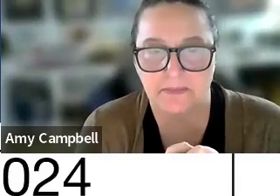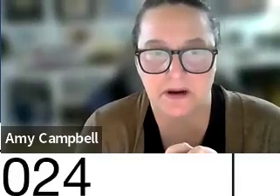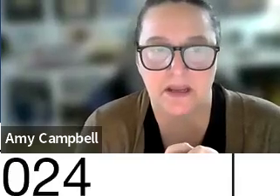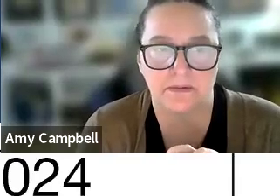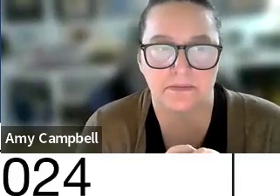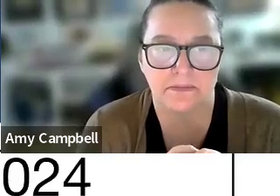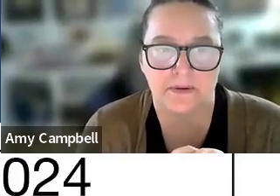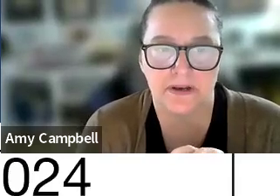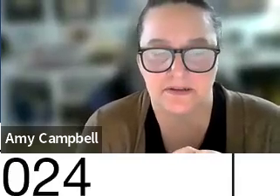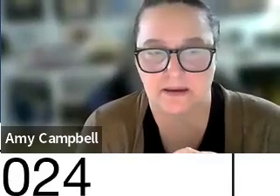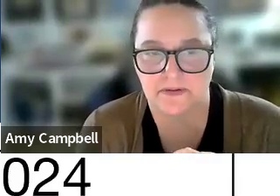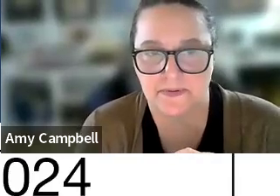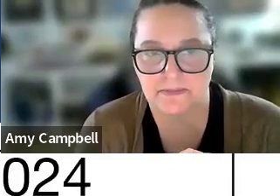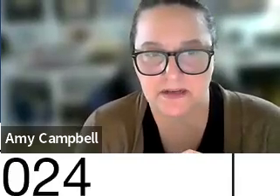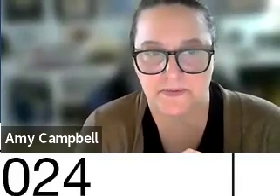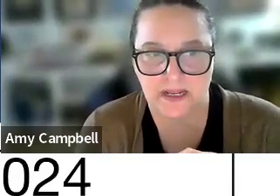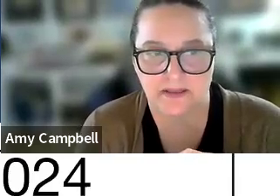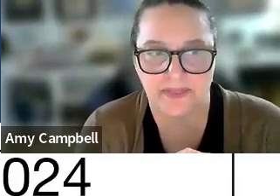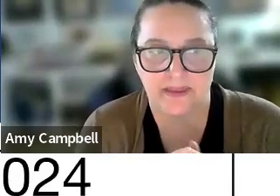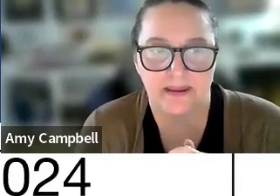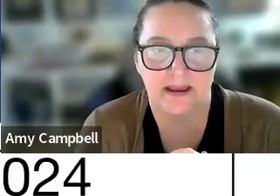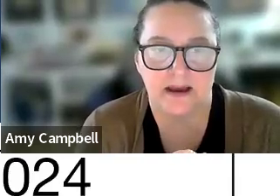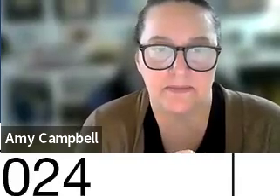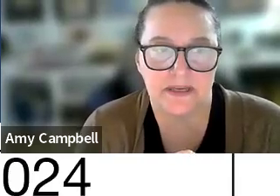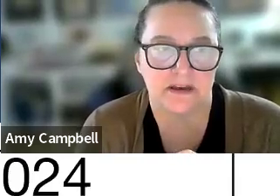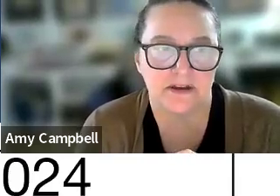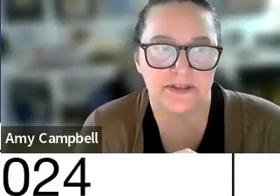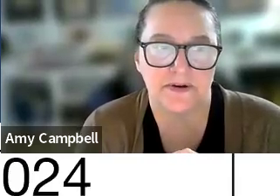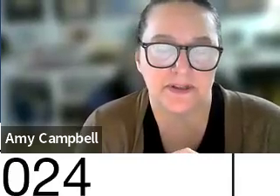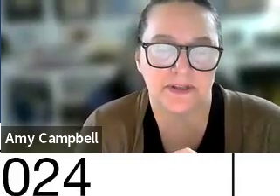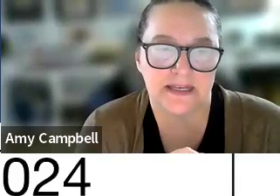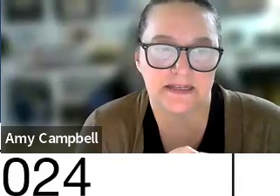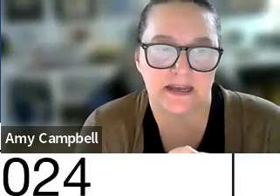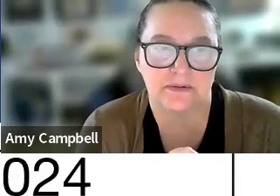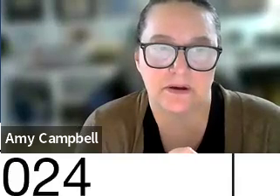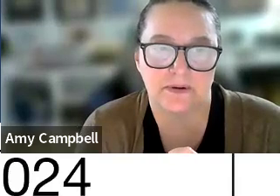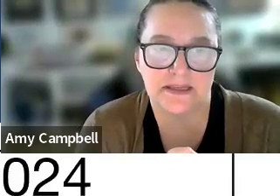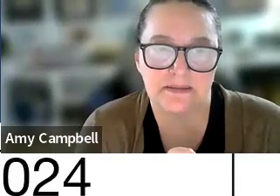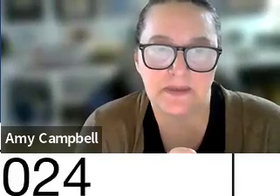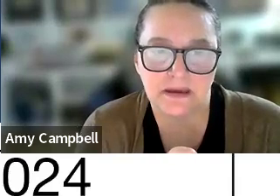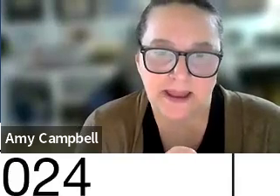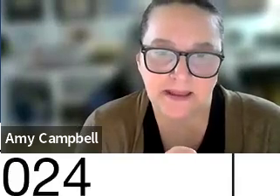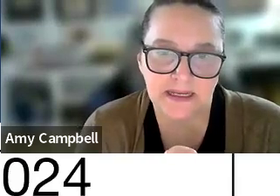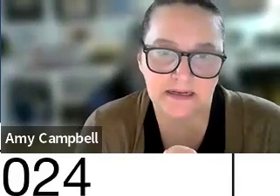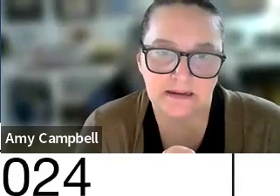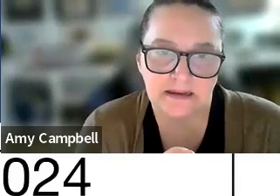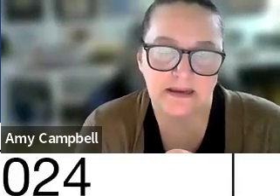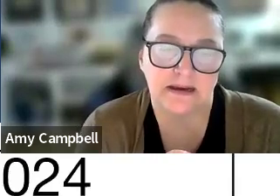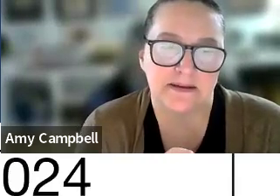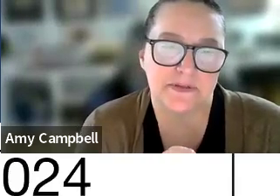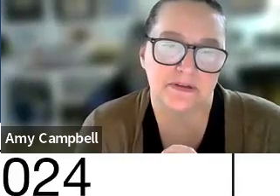the primary, you might want to do that before May 20th. It's also the last day to request a mail